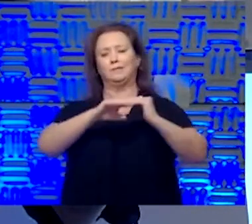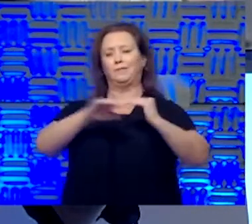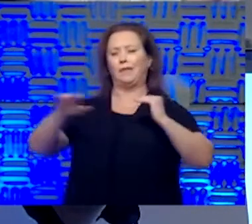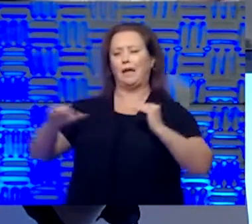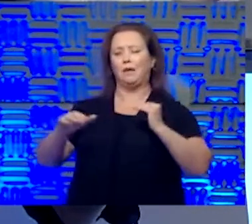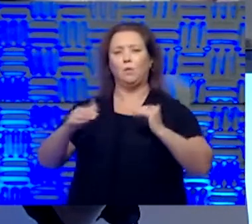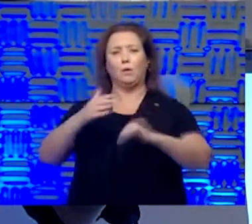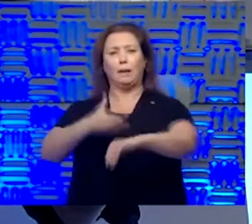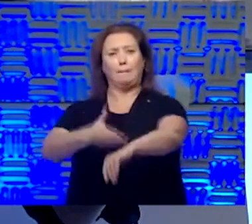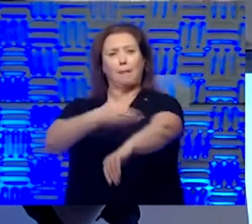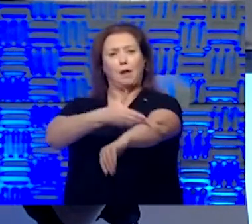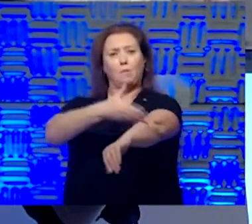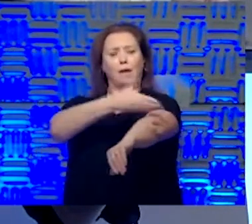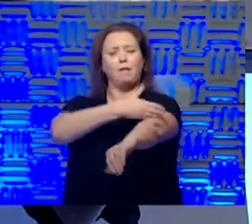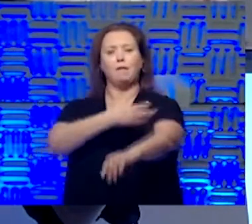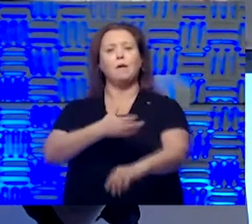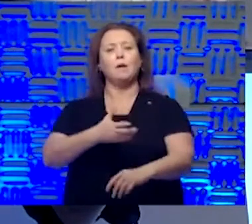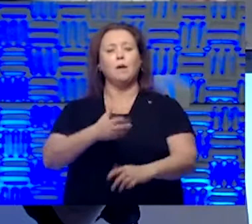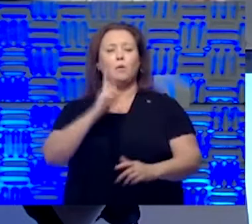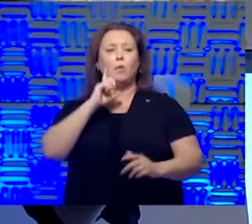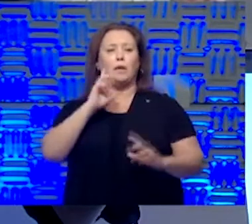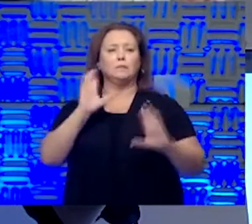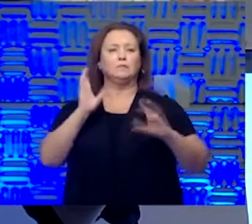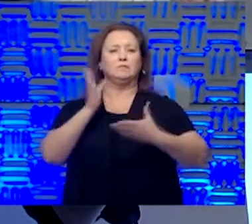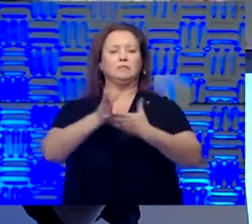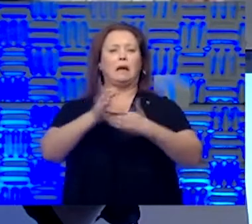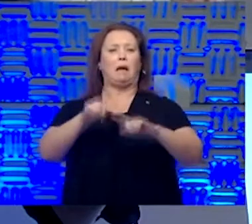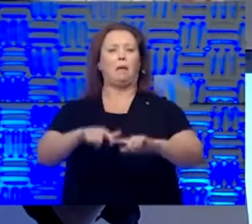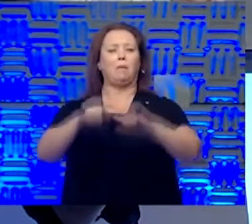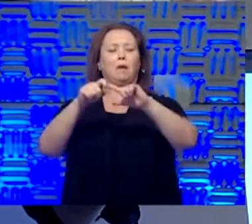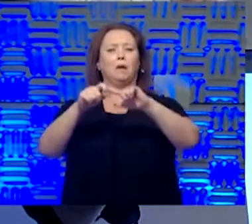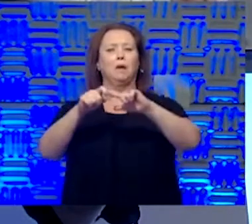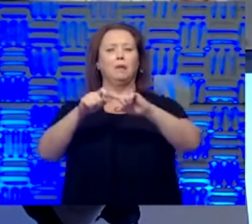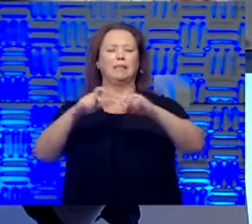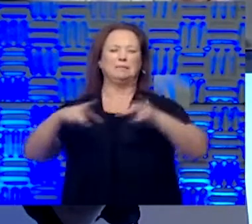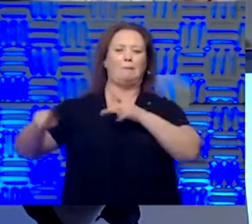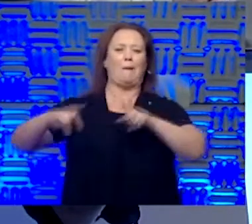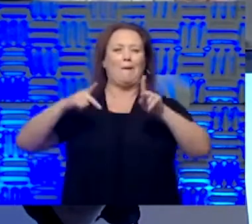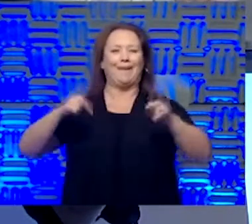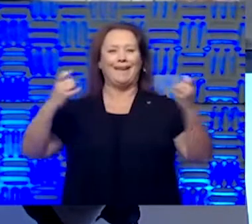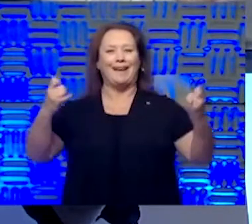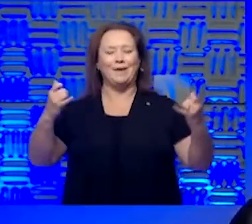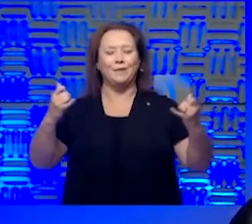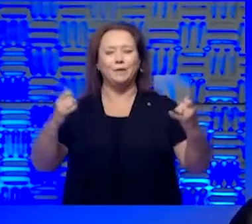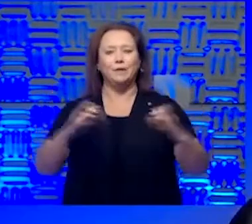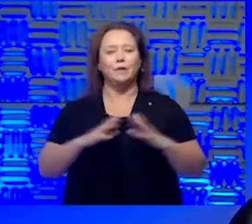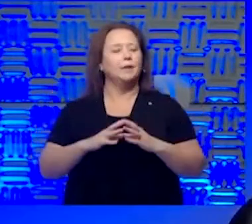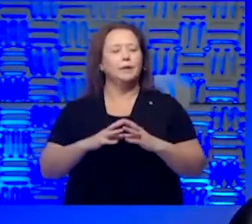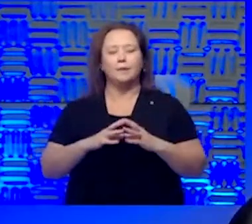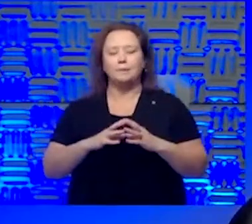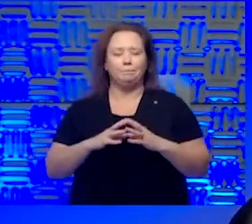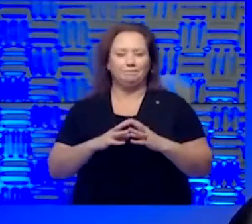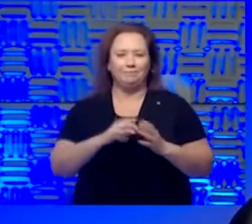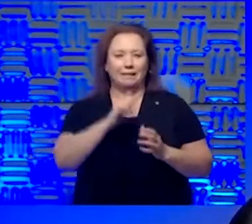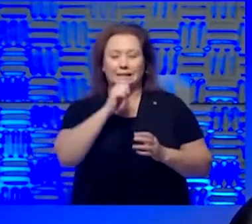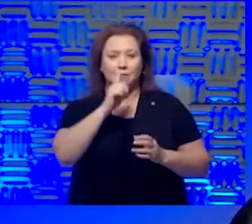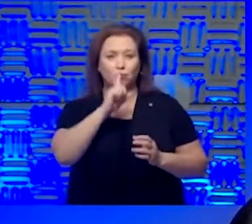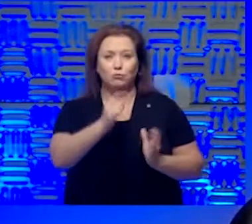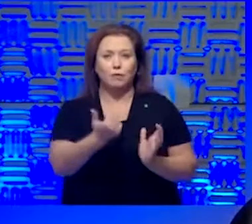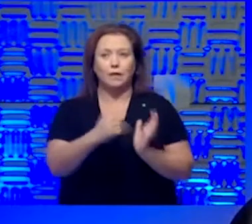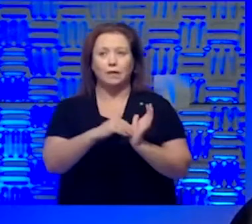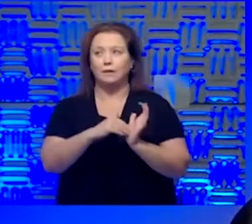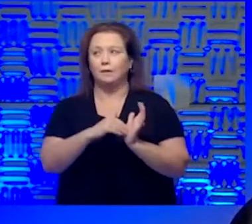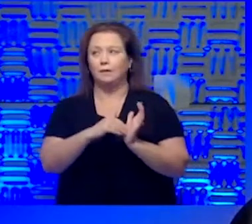getting better. Yeah. We can take our eyes off the ball a little bit. Let's go party. Yeah, that's probably not true. Again,